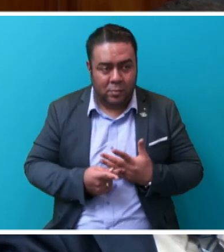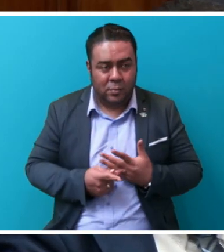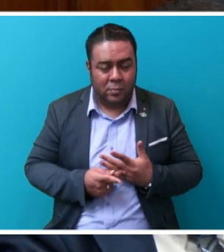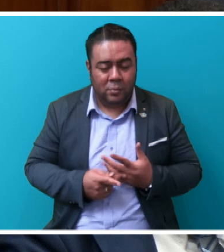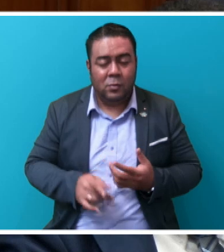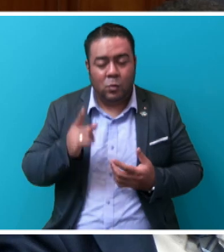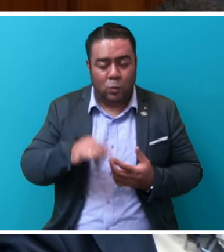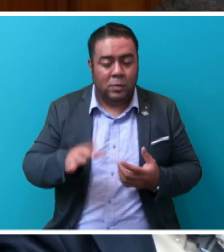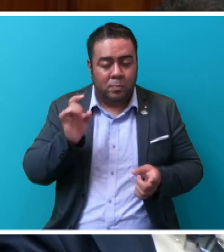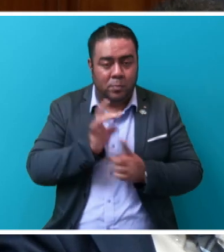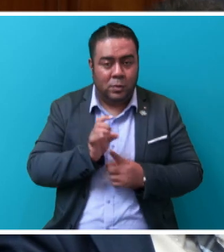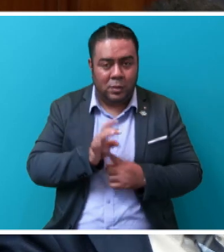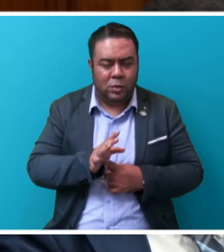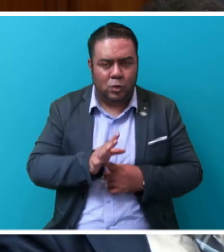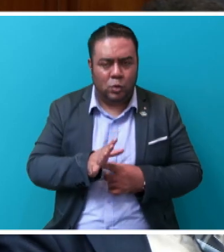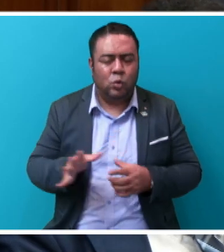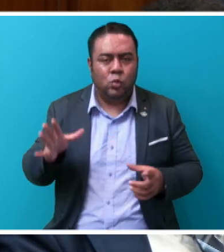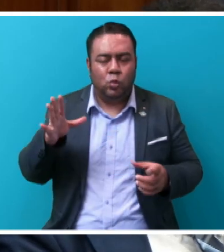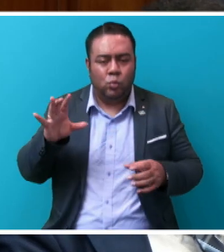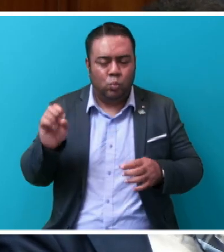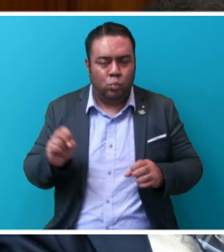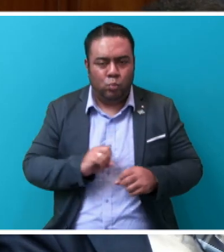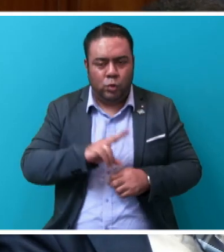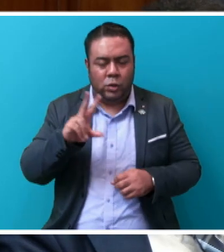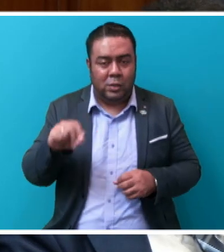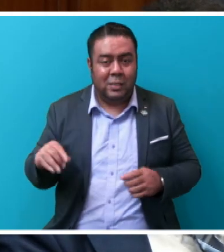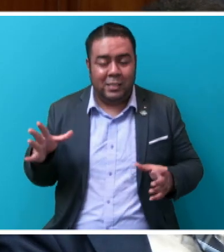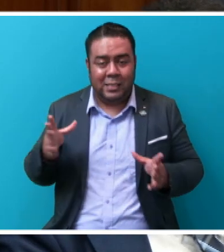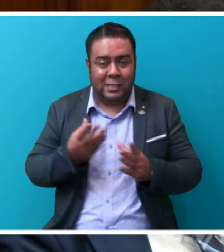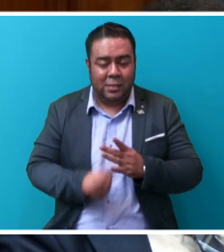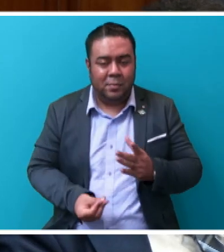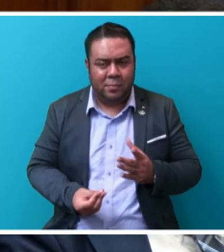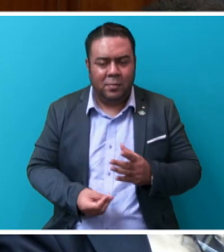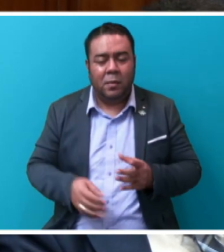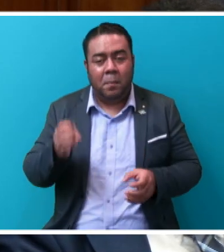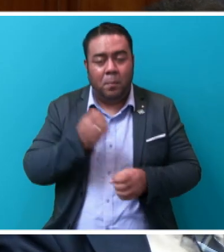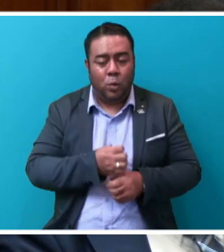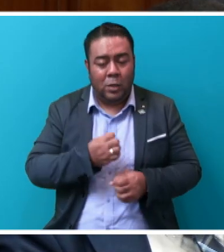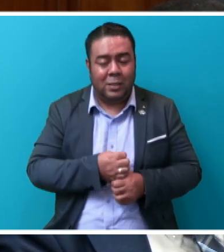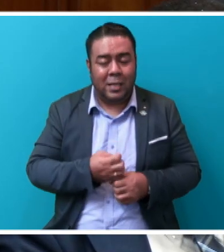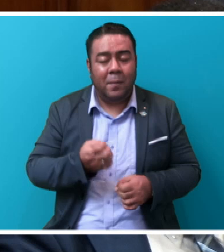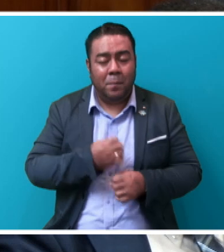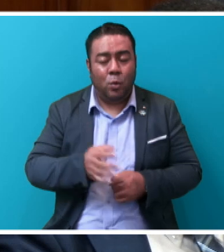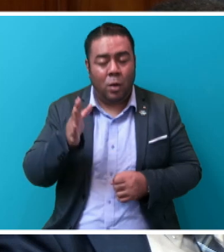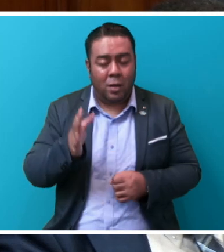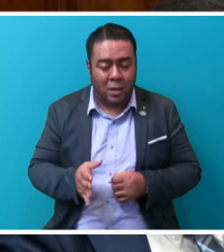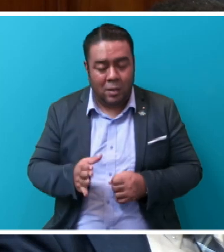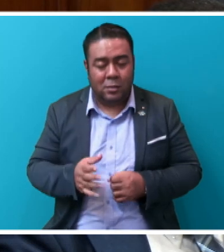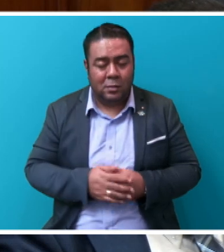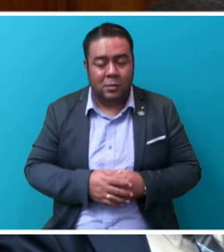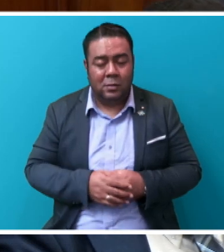was essential to bridge the gap between the potential employees and employers, and the results are